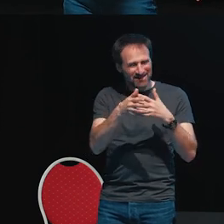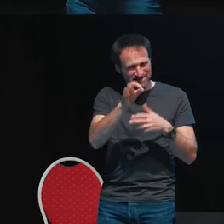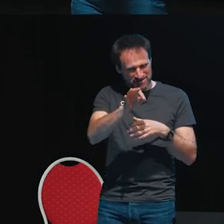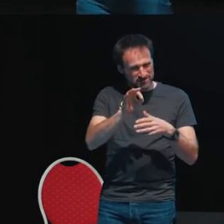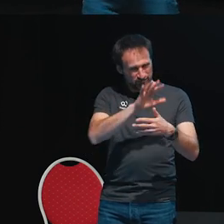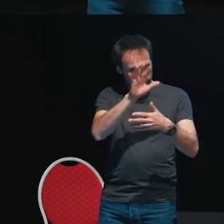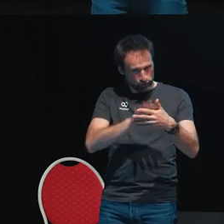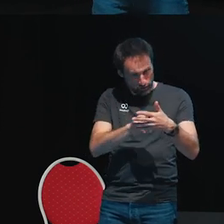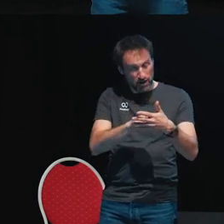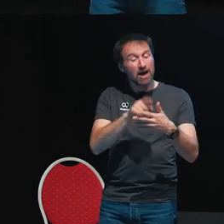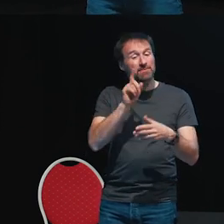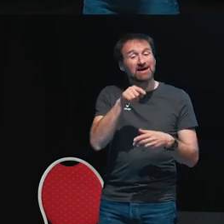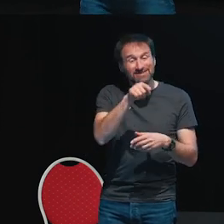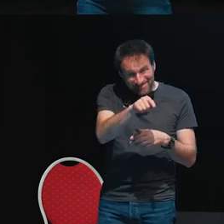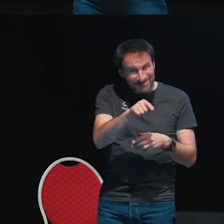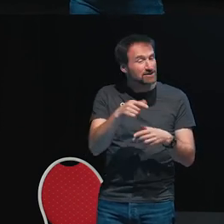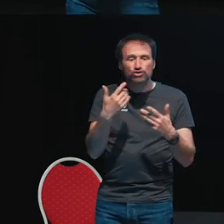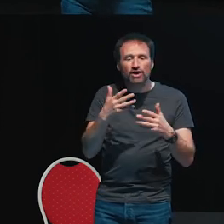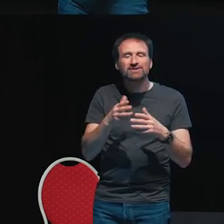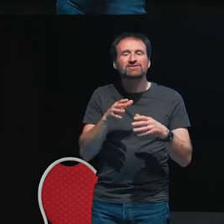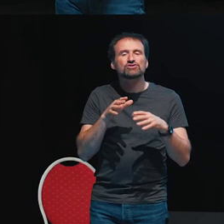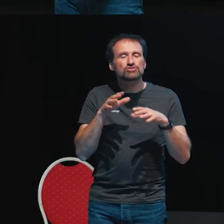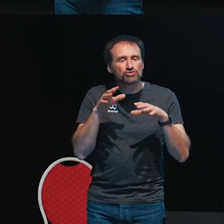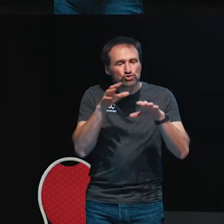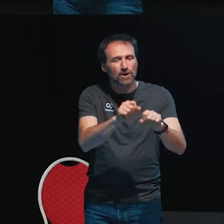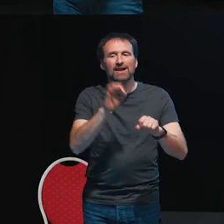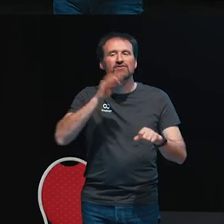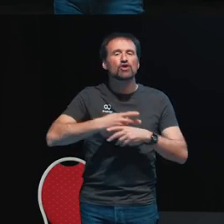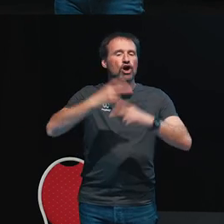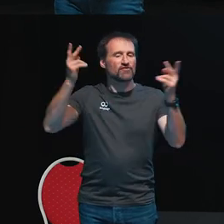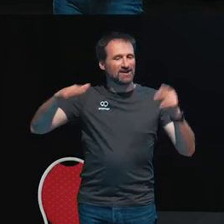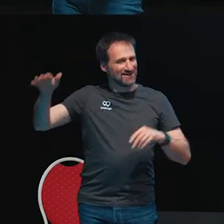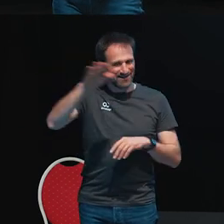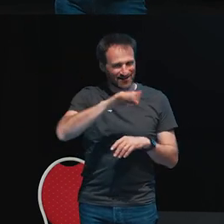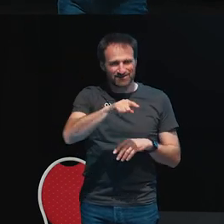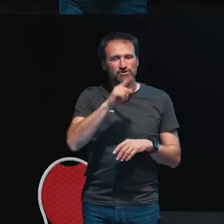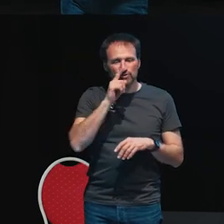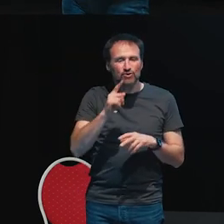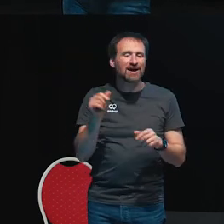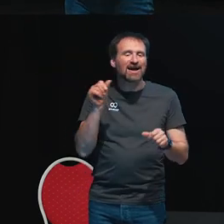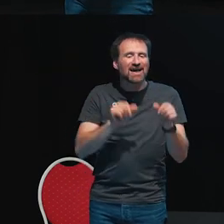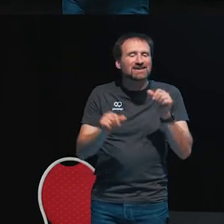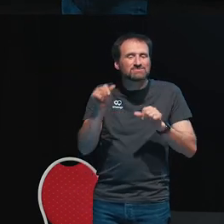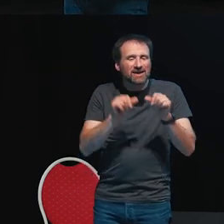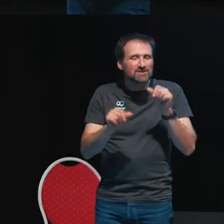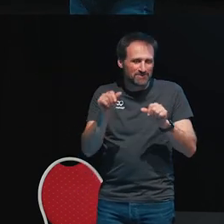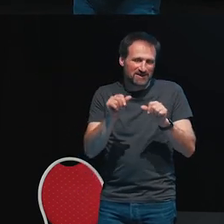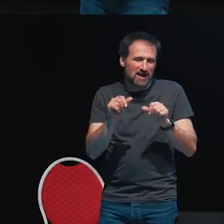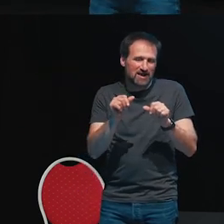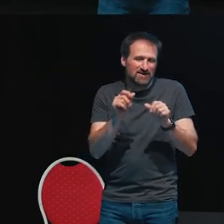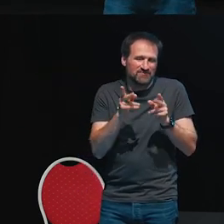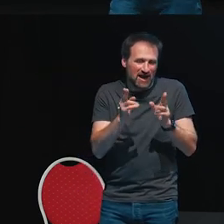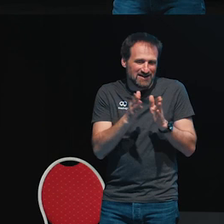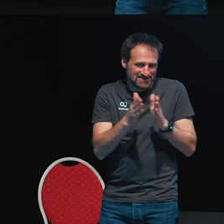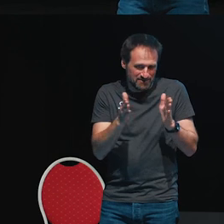general public. It is an experimentation phase. And what you can do is you sign up for that experiment. So